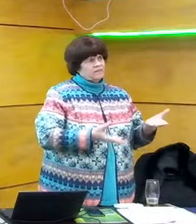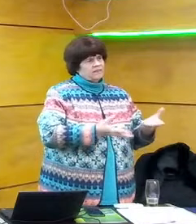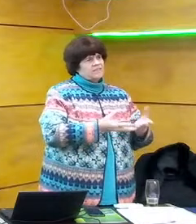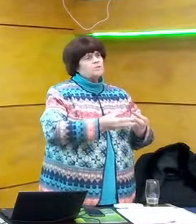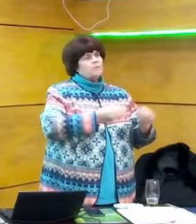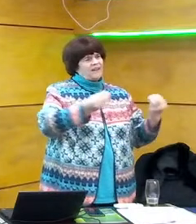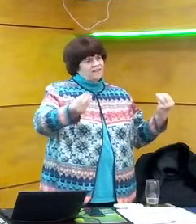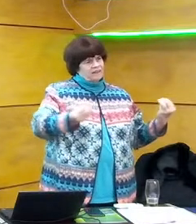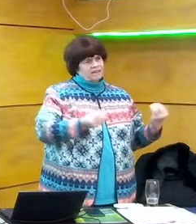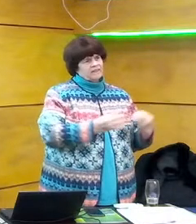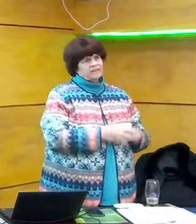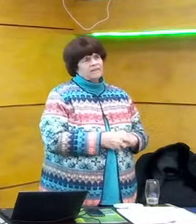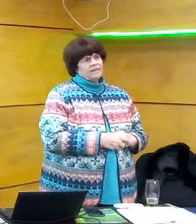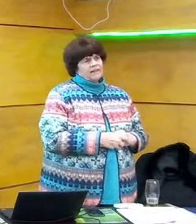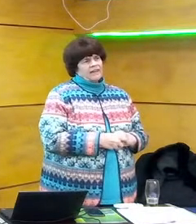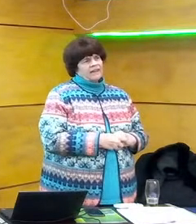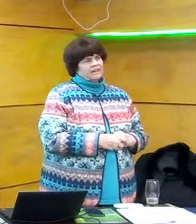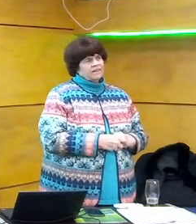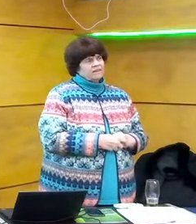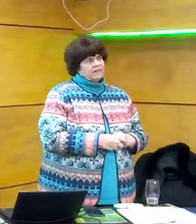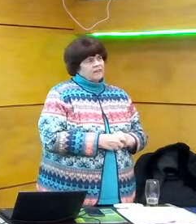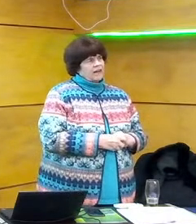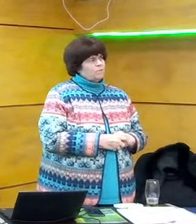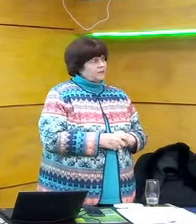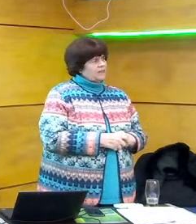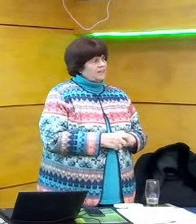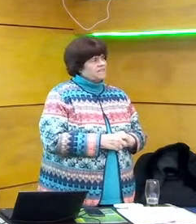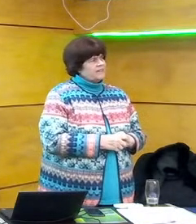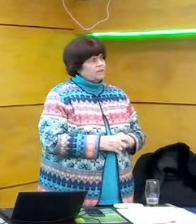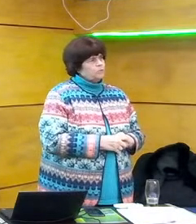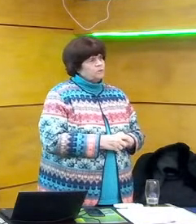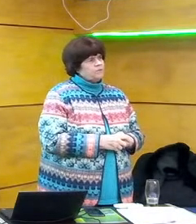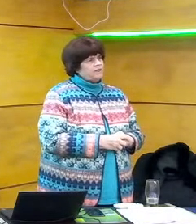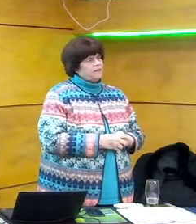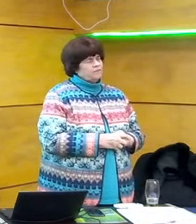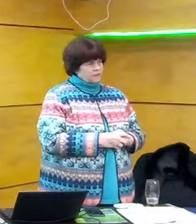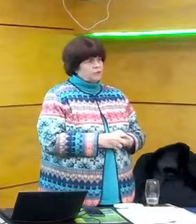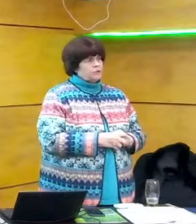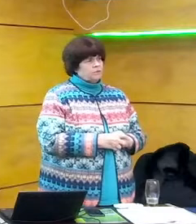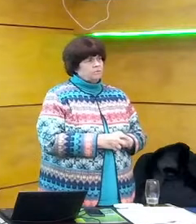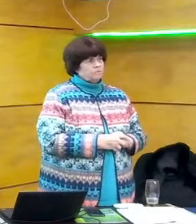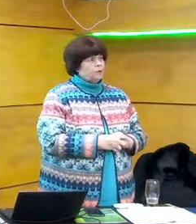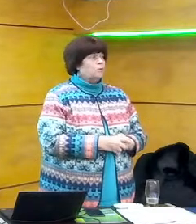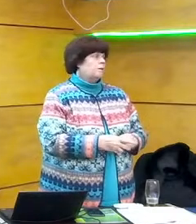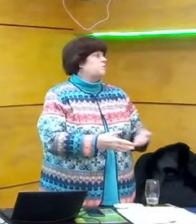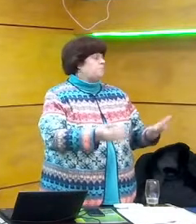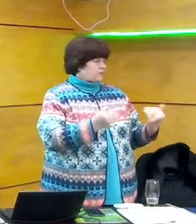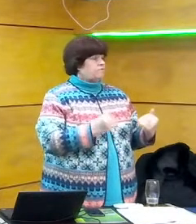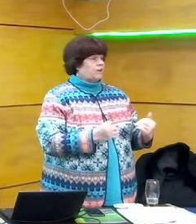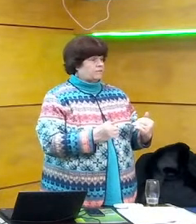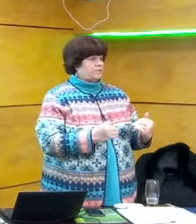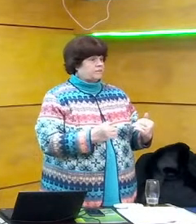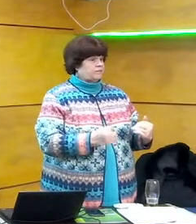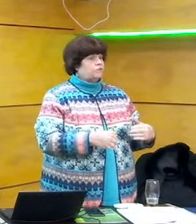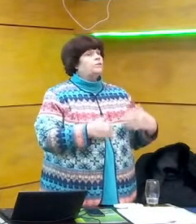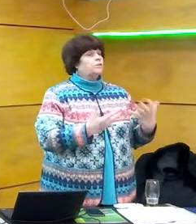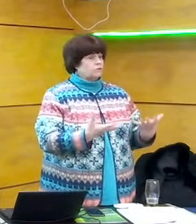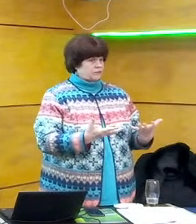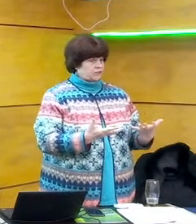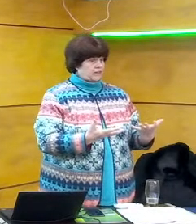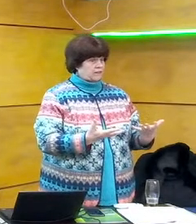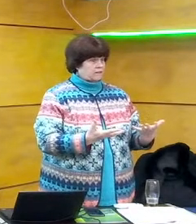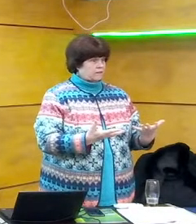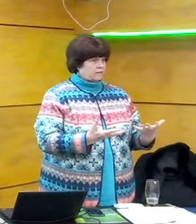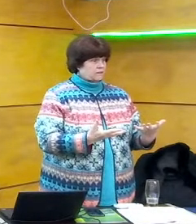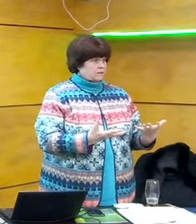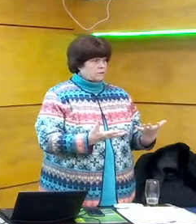and expanding on it. And I realized that it would be a very good program to be involved in, to